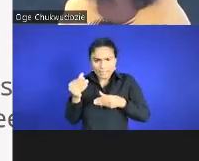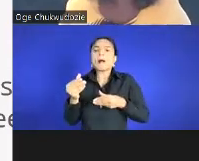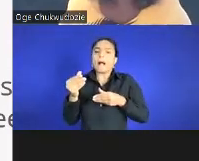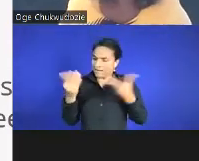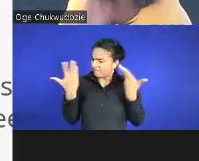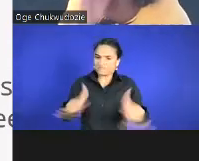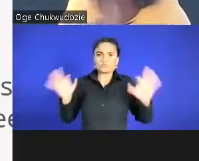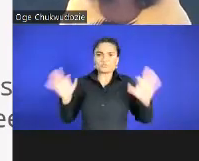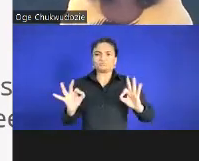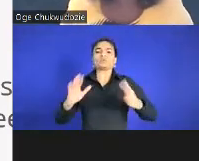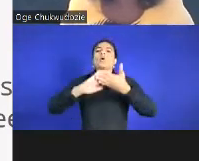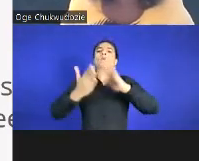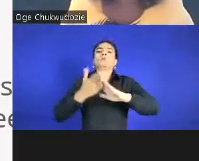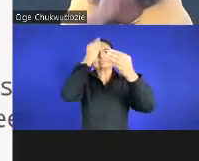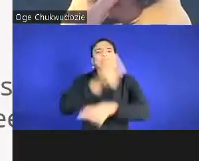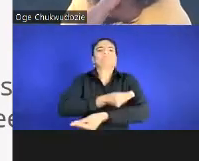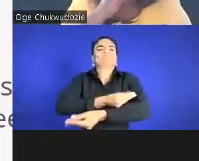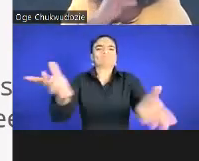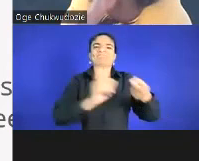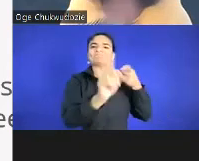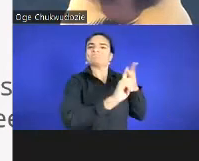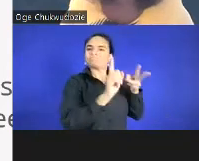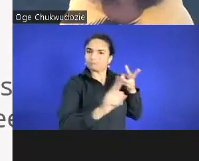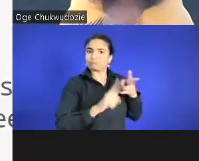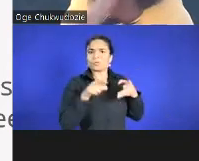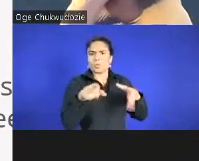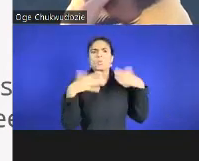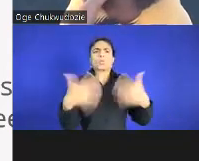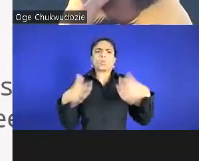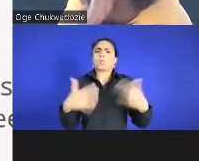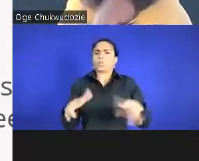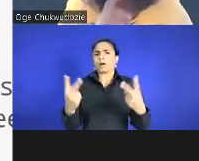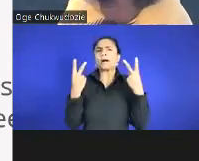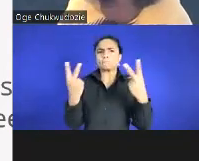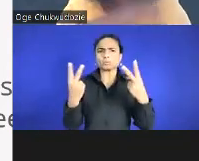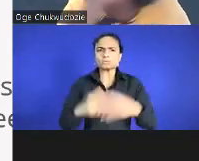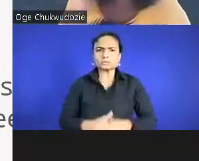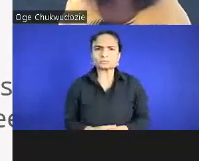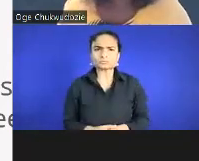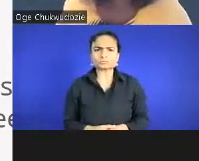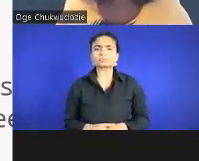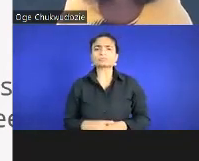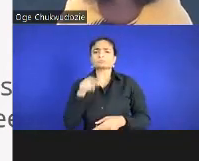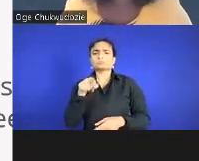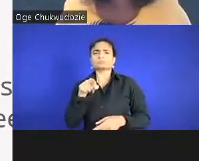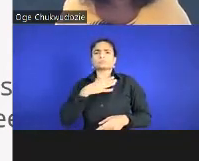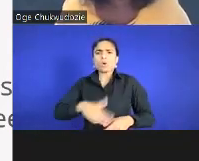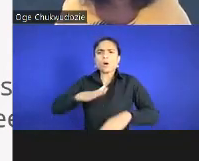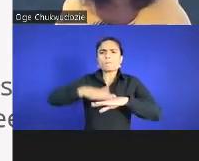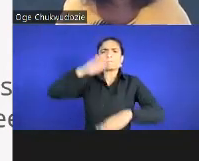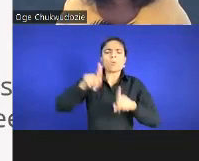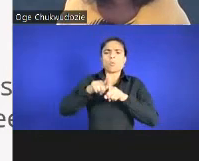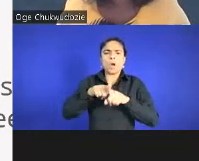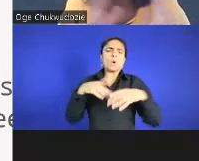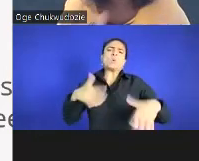feedback. Will it be the safeguarding focal person? Will it be who? Will it be top management that will feed back to the